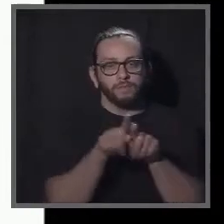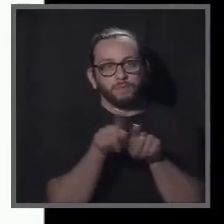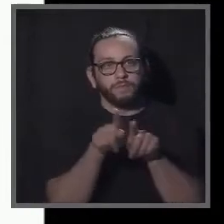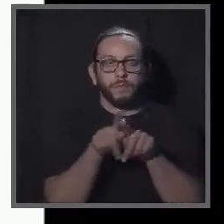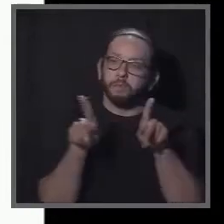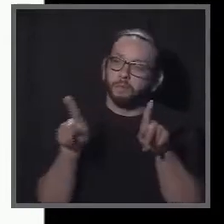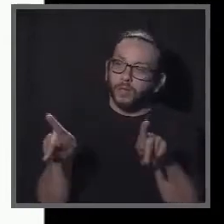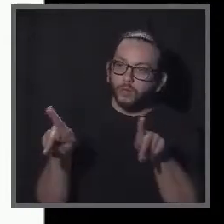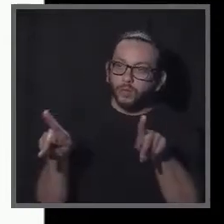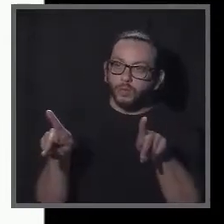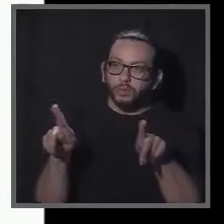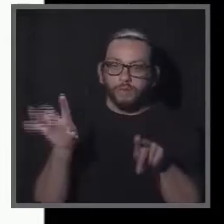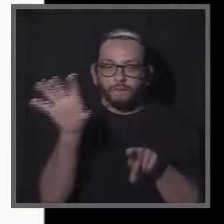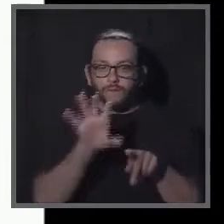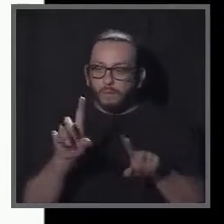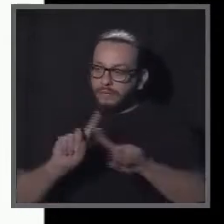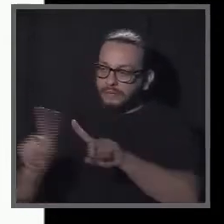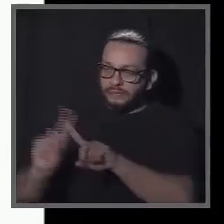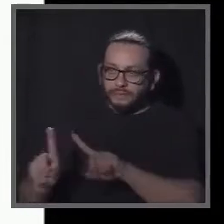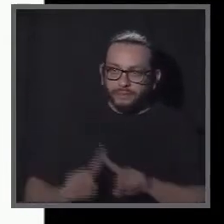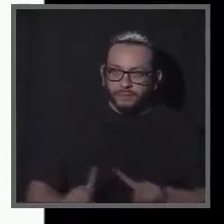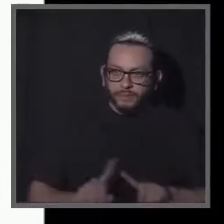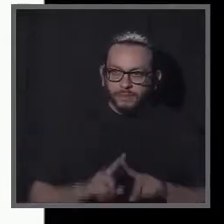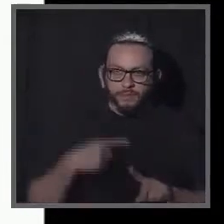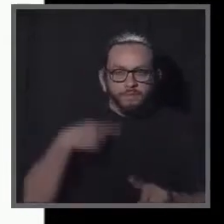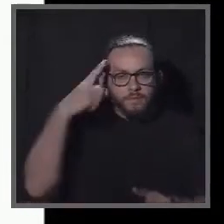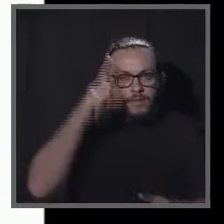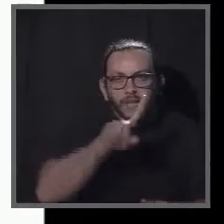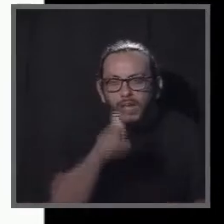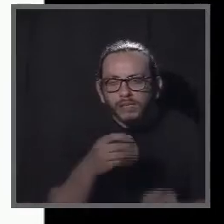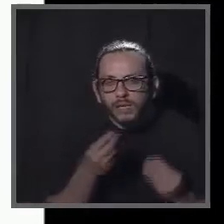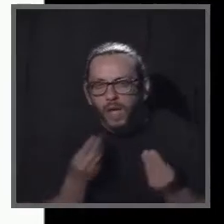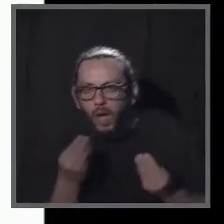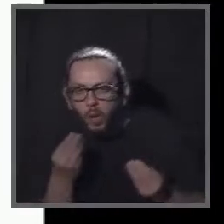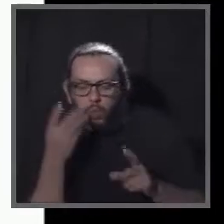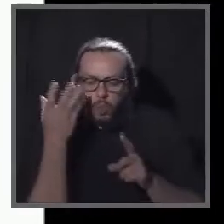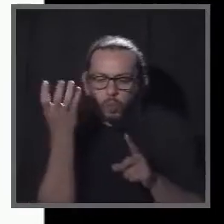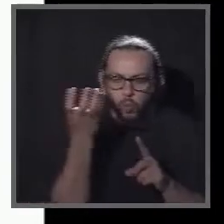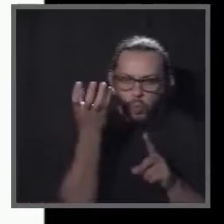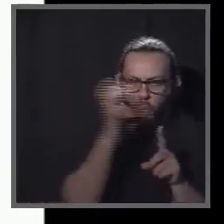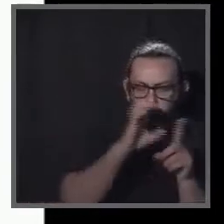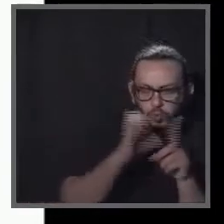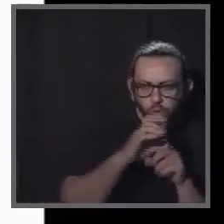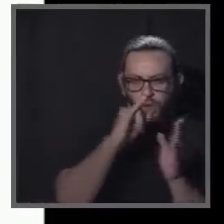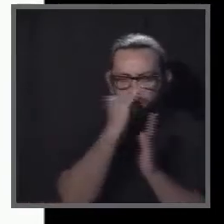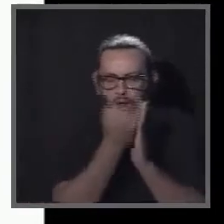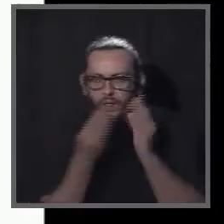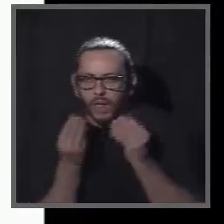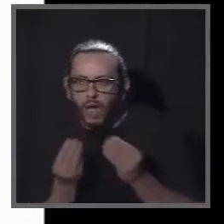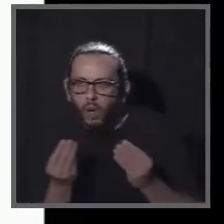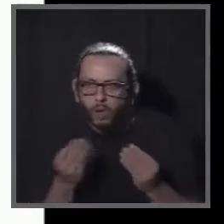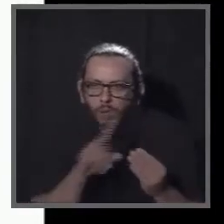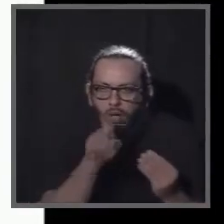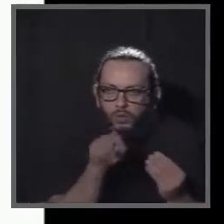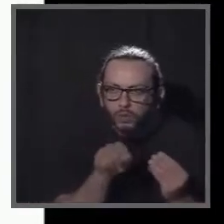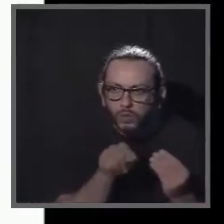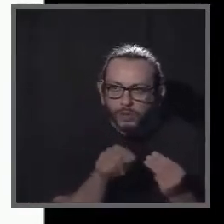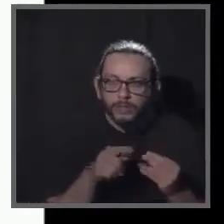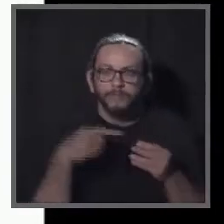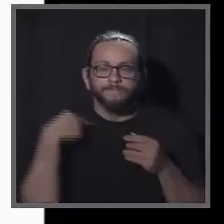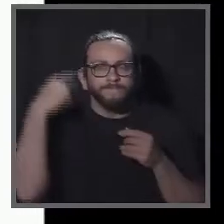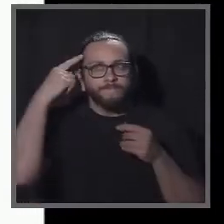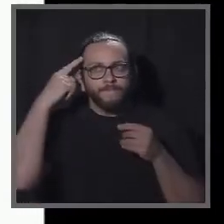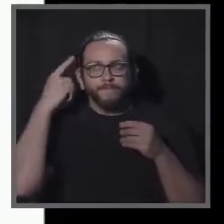of working, and ask how can culture and art help to address the issues of that